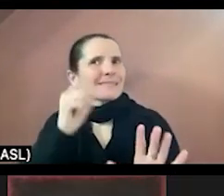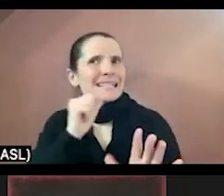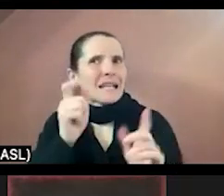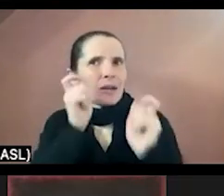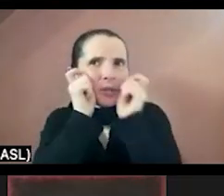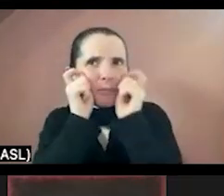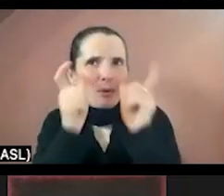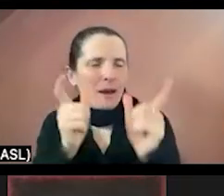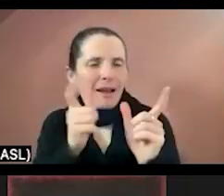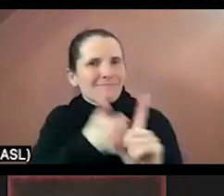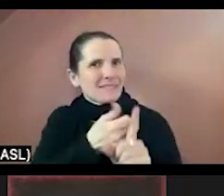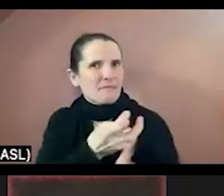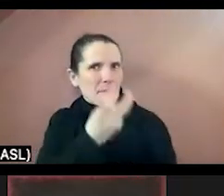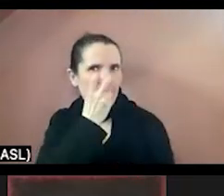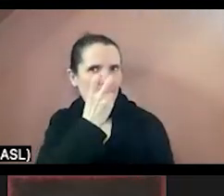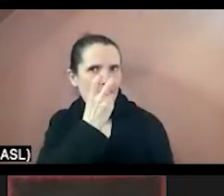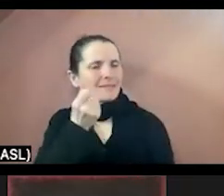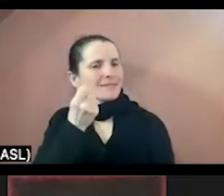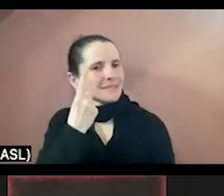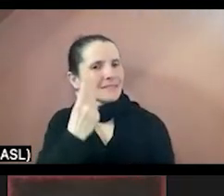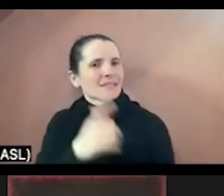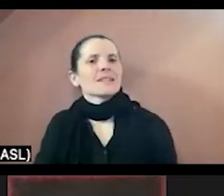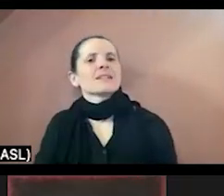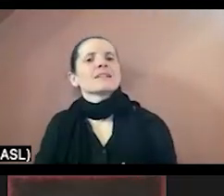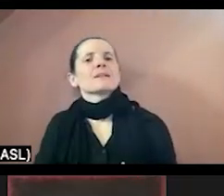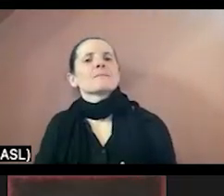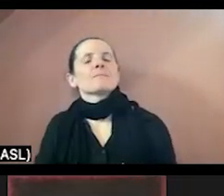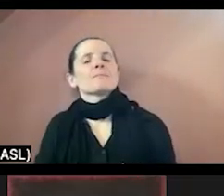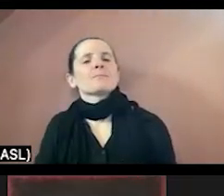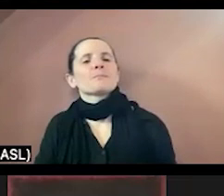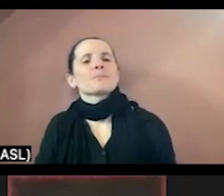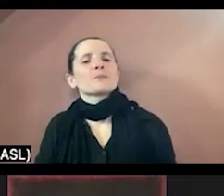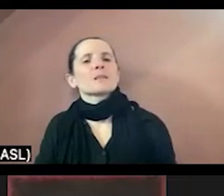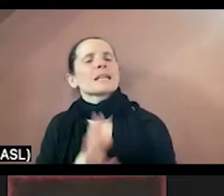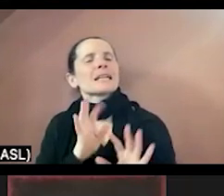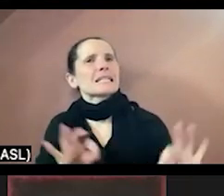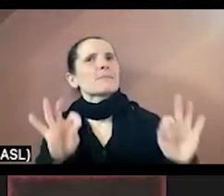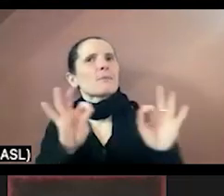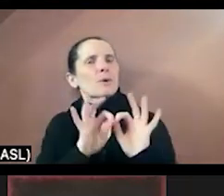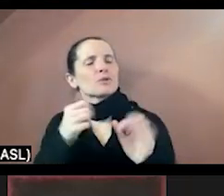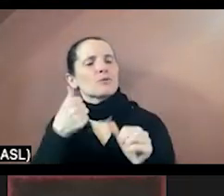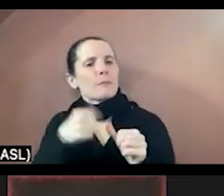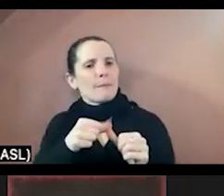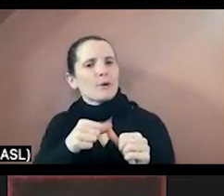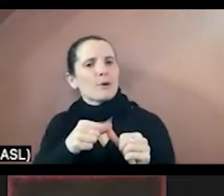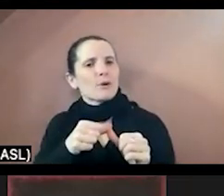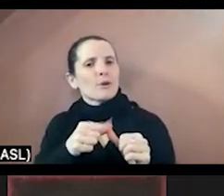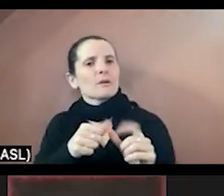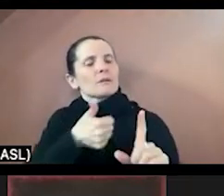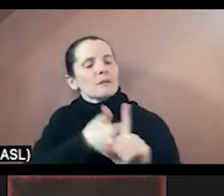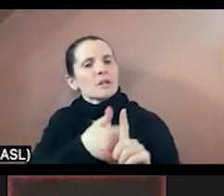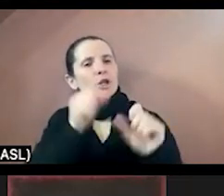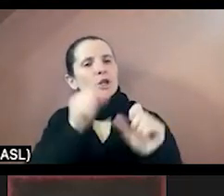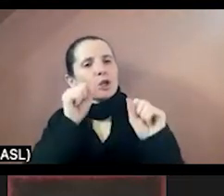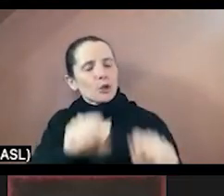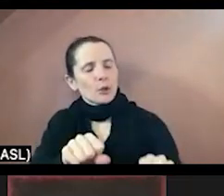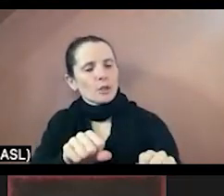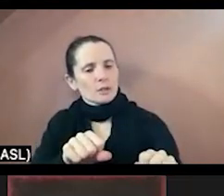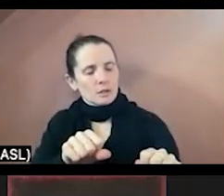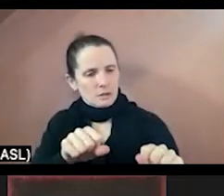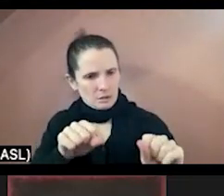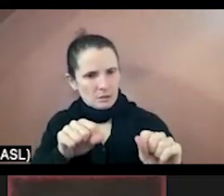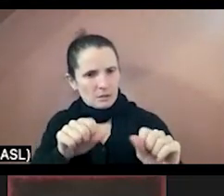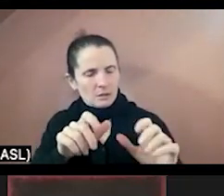many others, as I told you. It's very important to remember this. He could abstract. This is